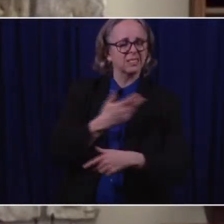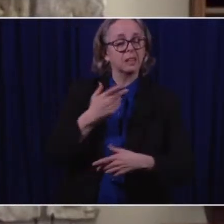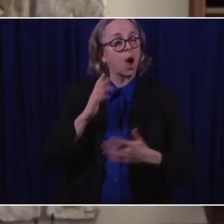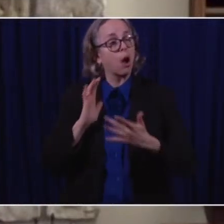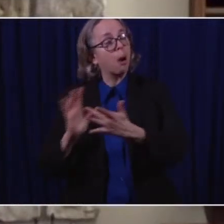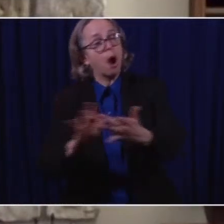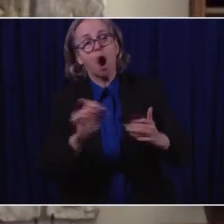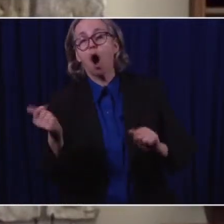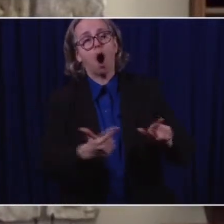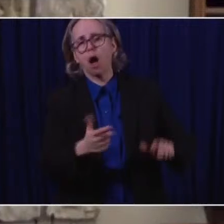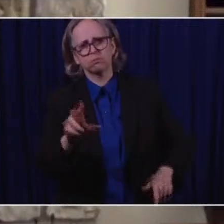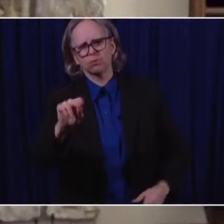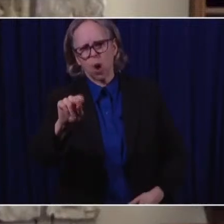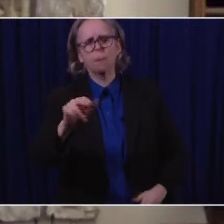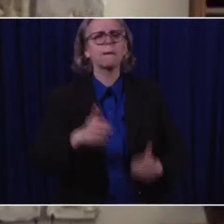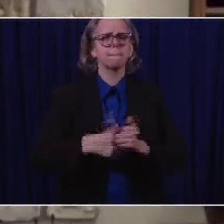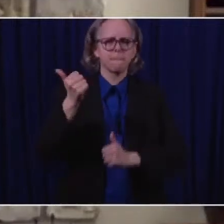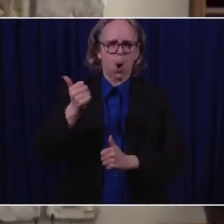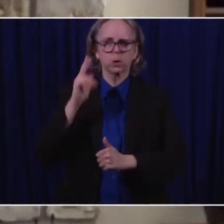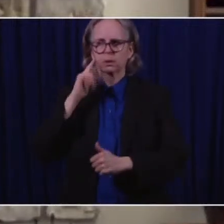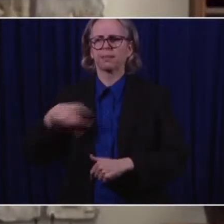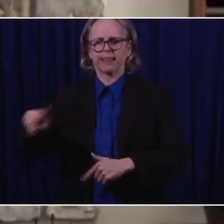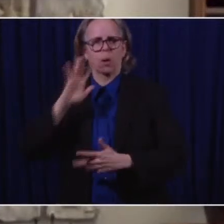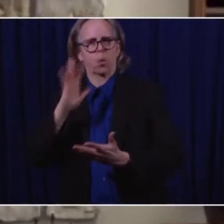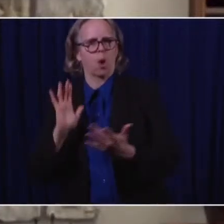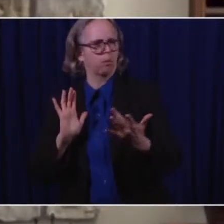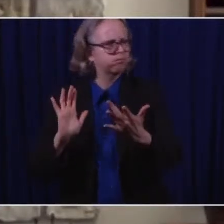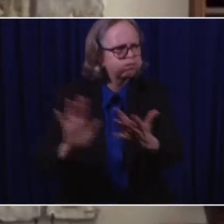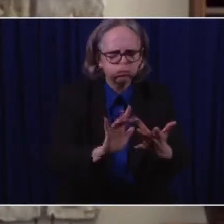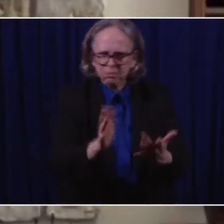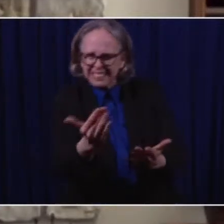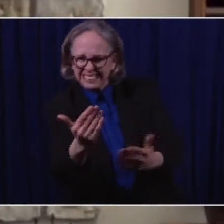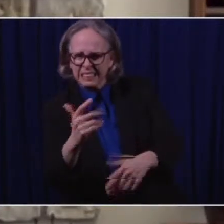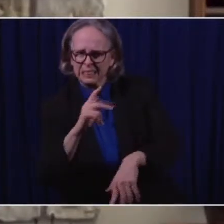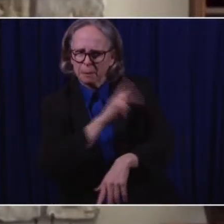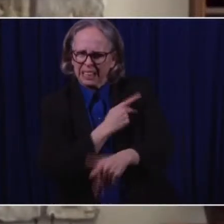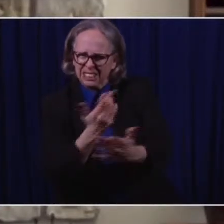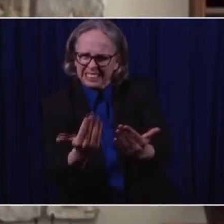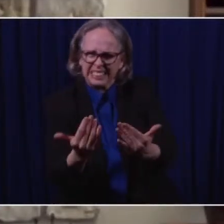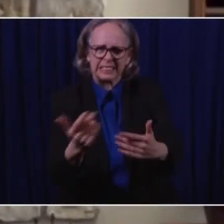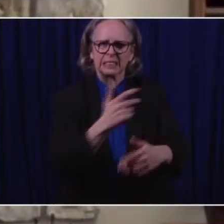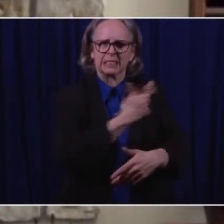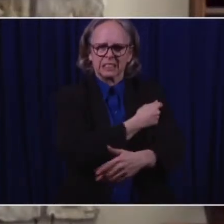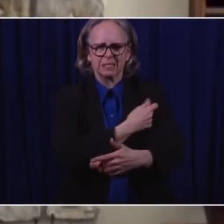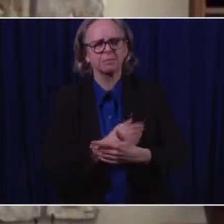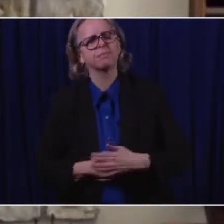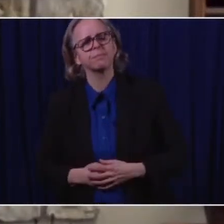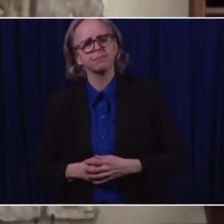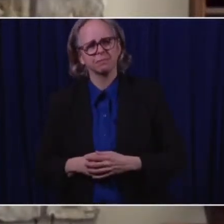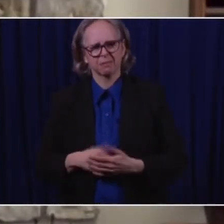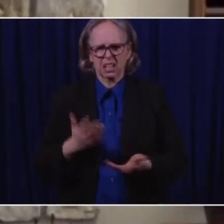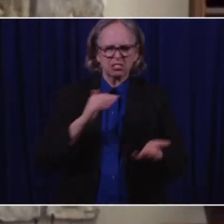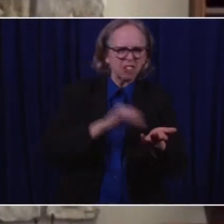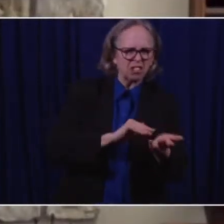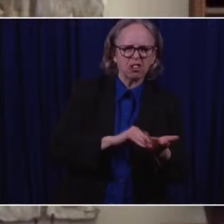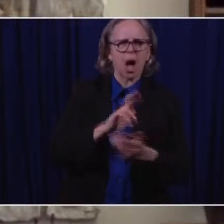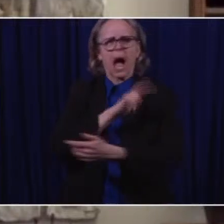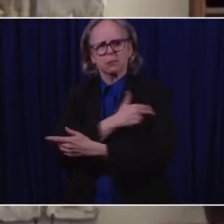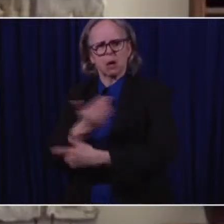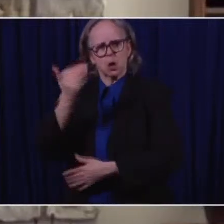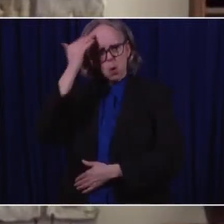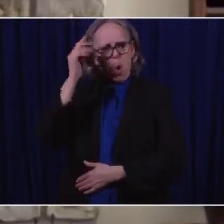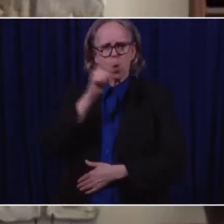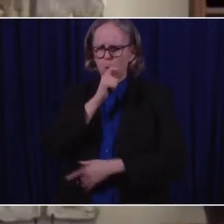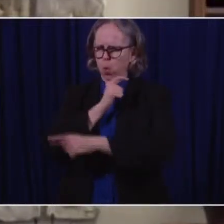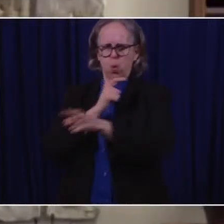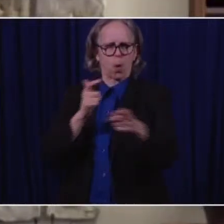these individuals. So we're going to be generally dealing with doctors, hospitals who know their patient, know their condition, know that